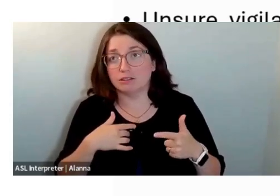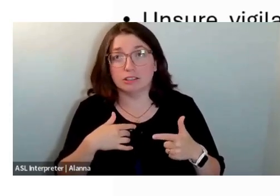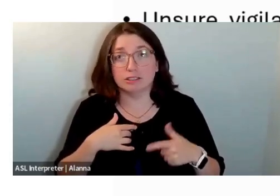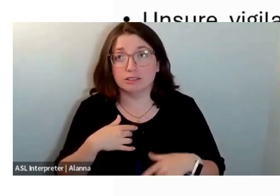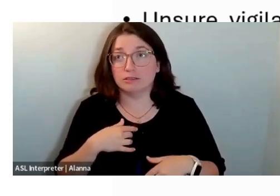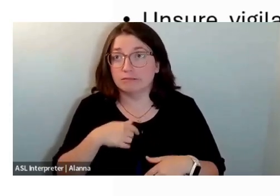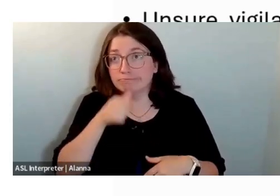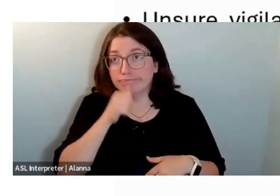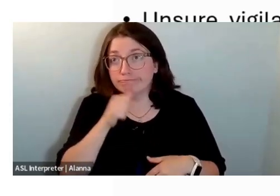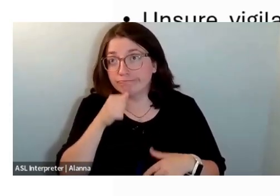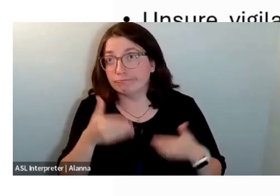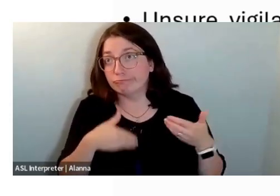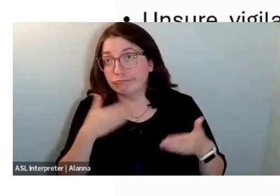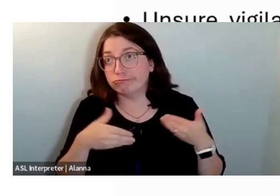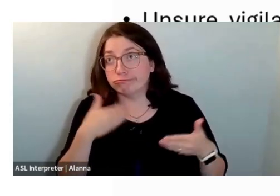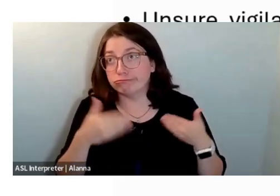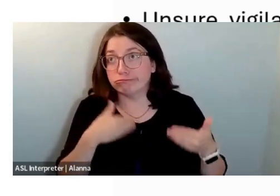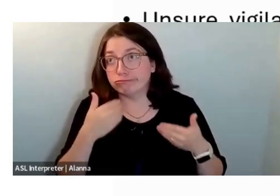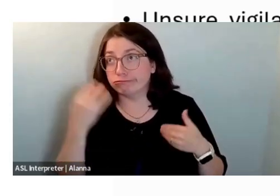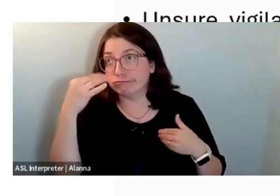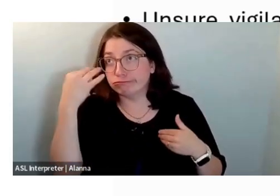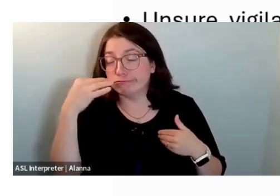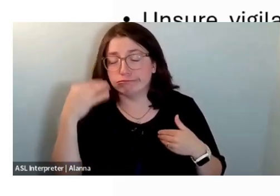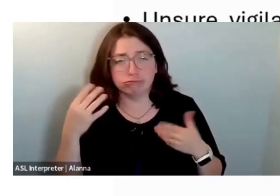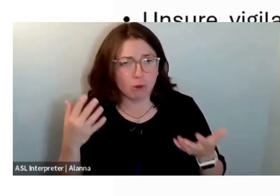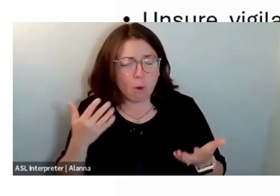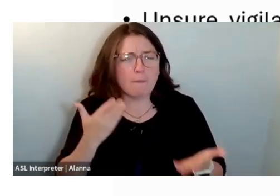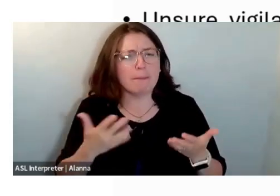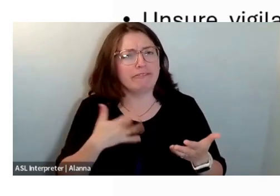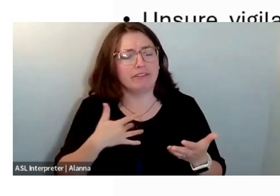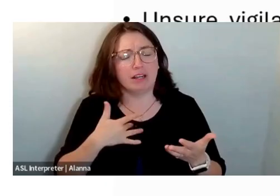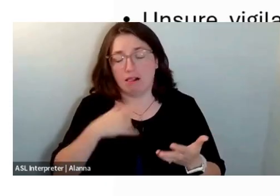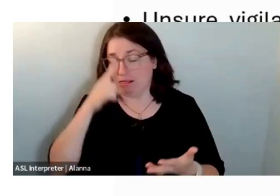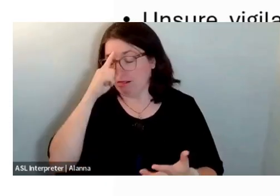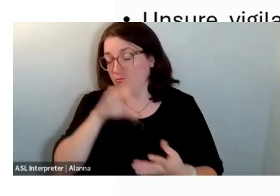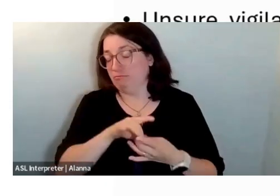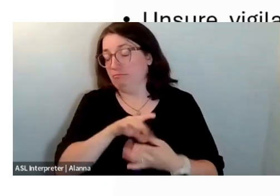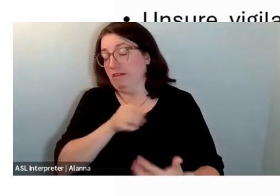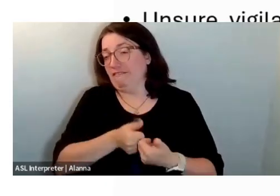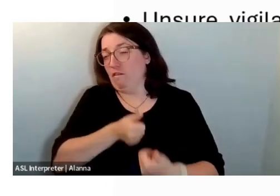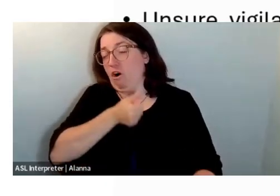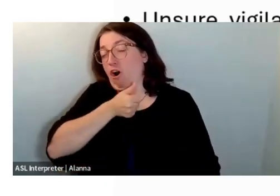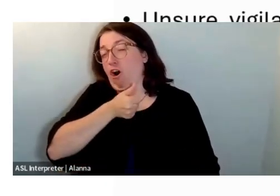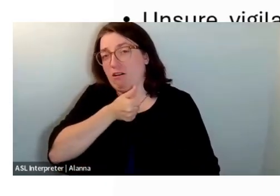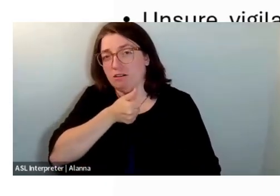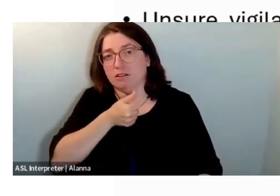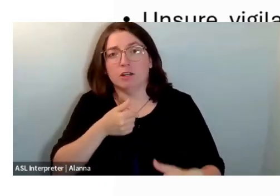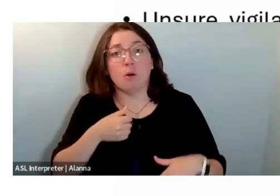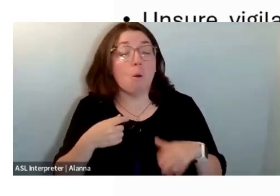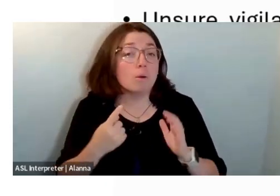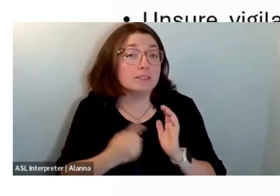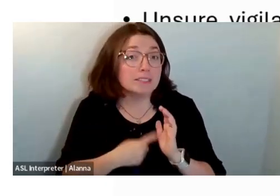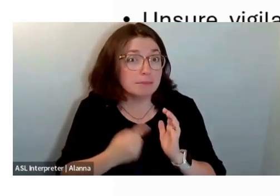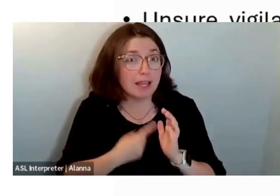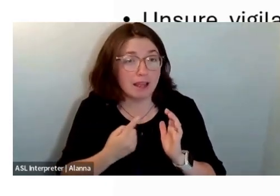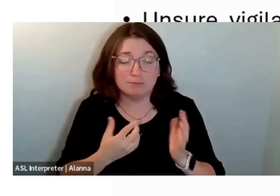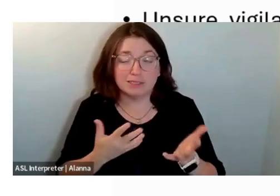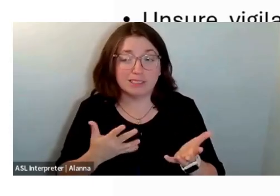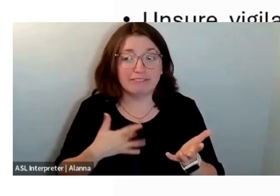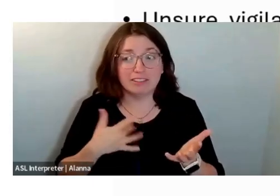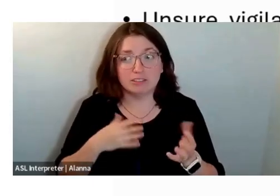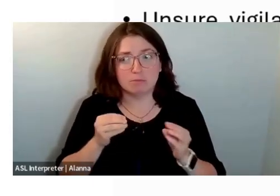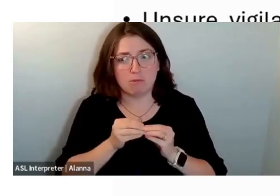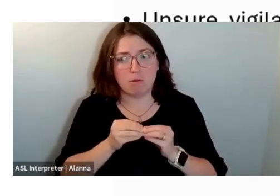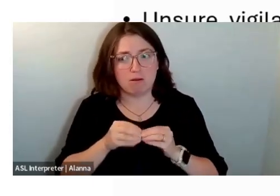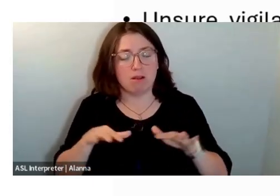very far away. And it can also affect embodiment, the felt experience of being present in